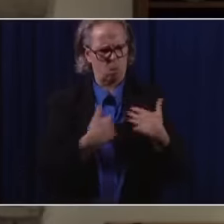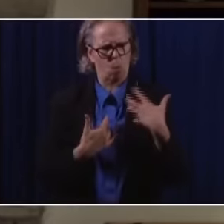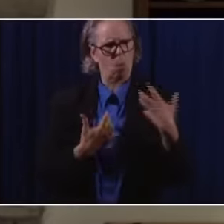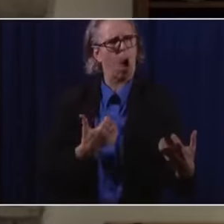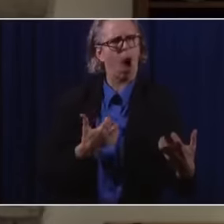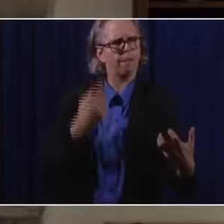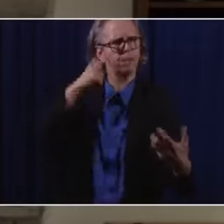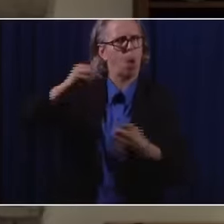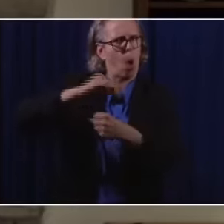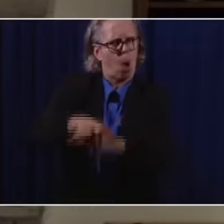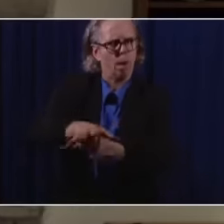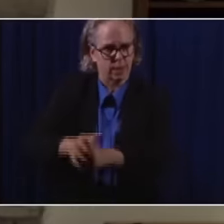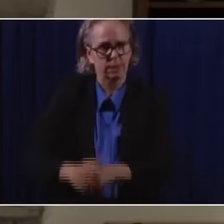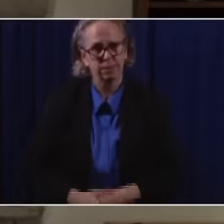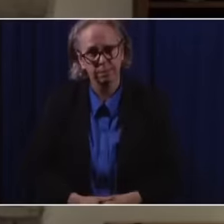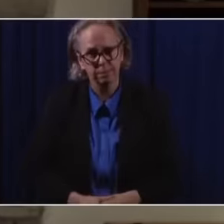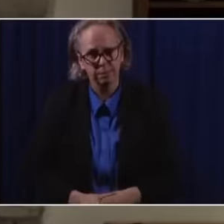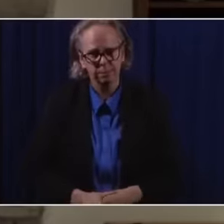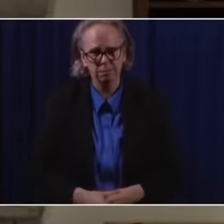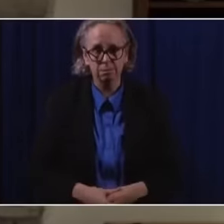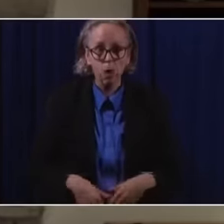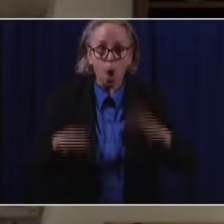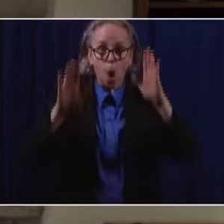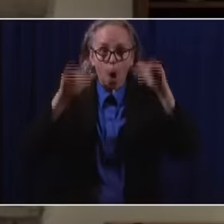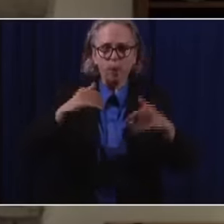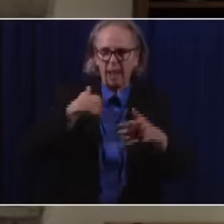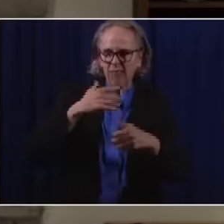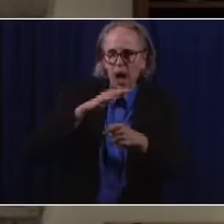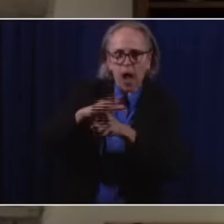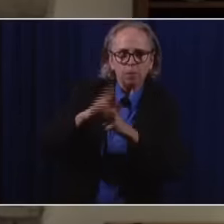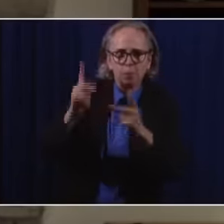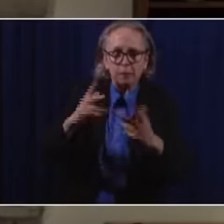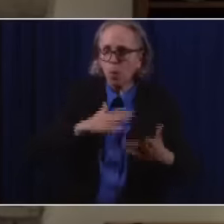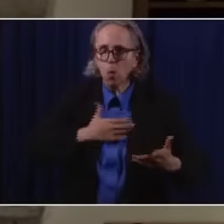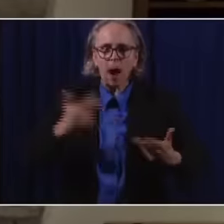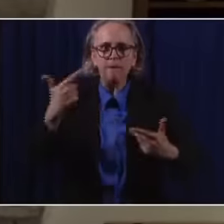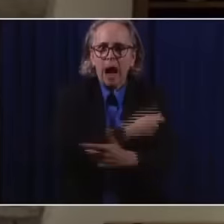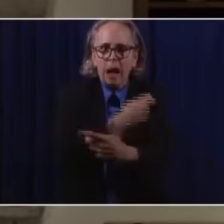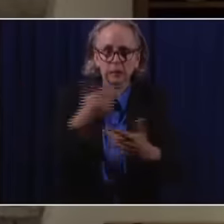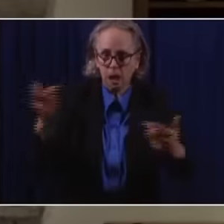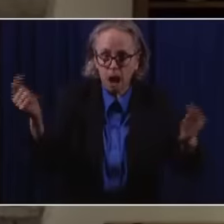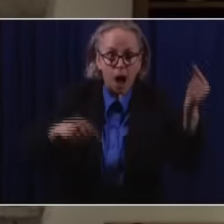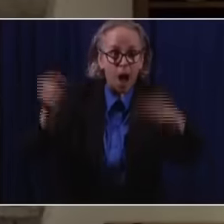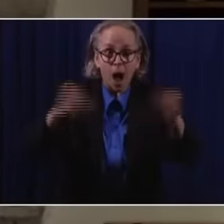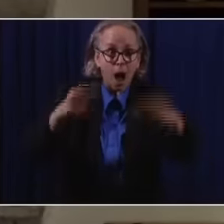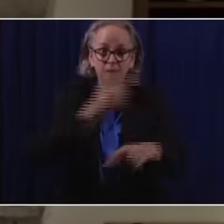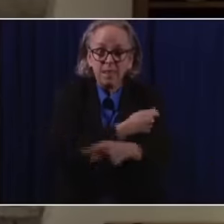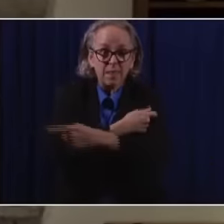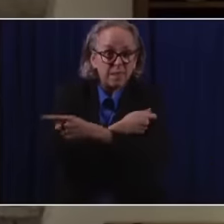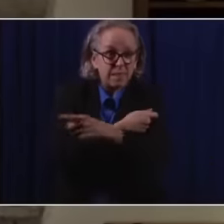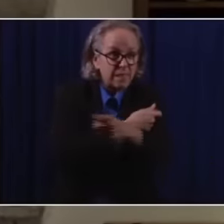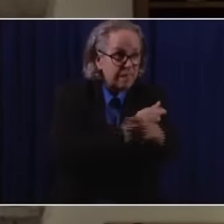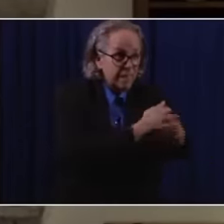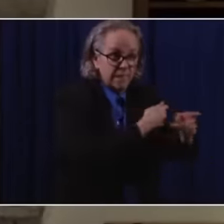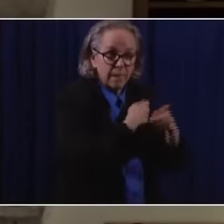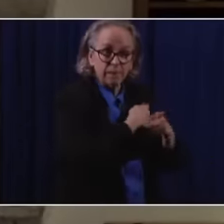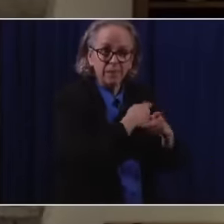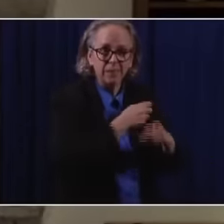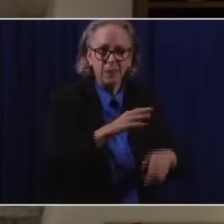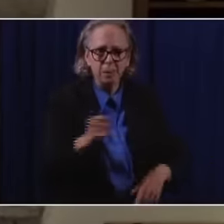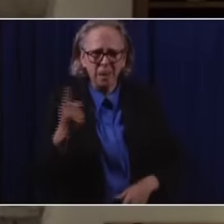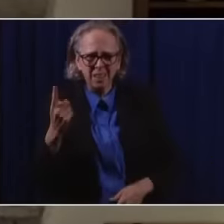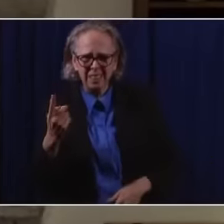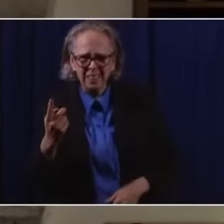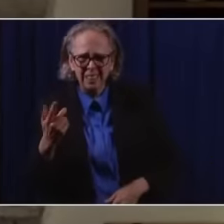number of people, enough people will be willing to take the vaccine. But we don't require any vaccination. We don't